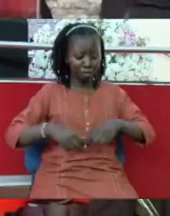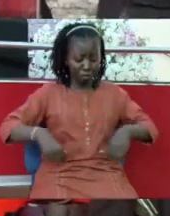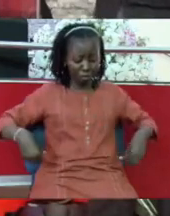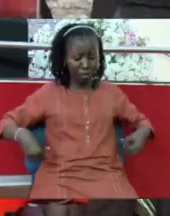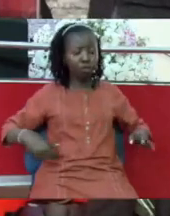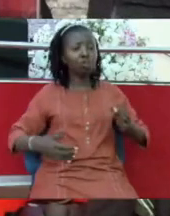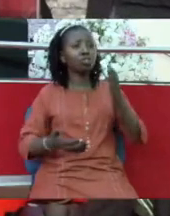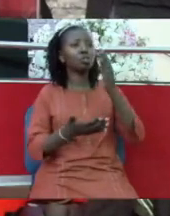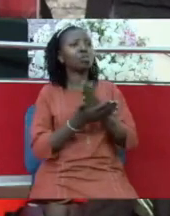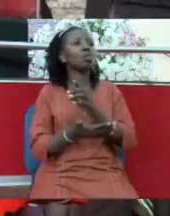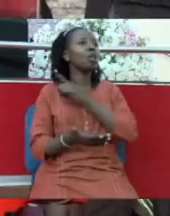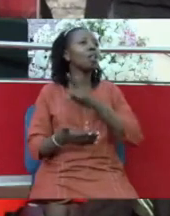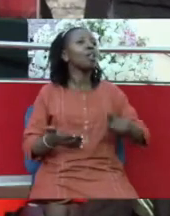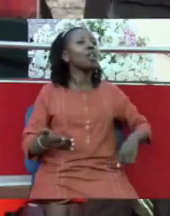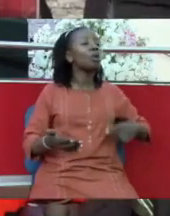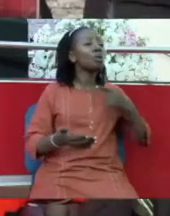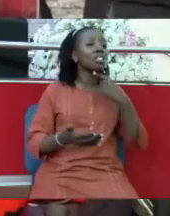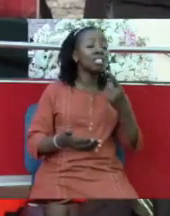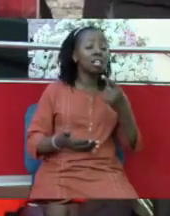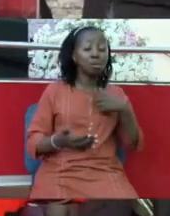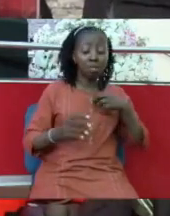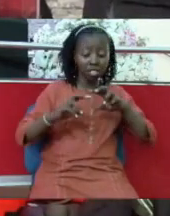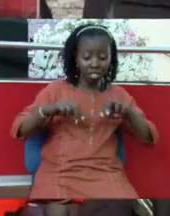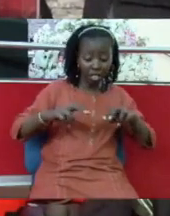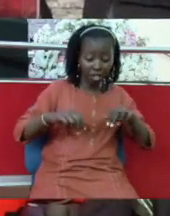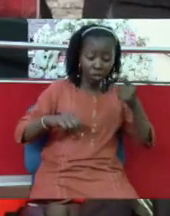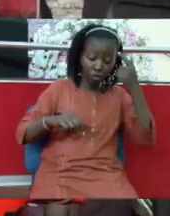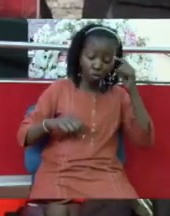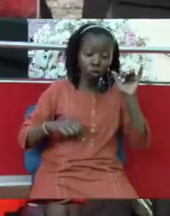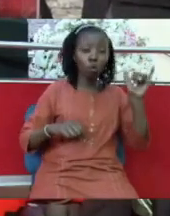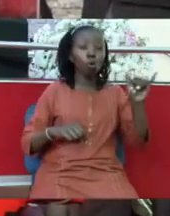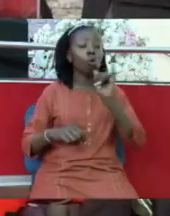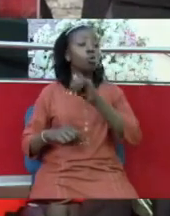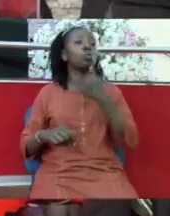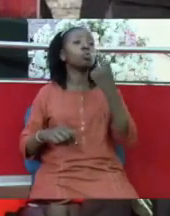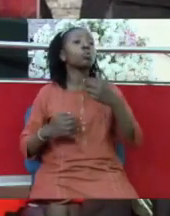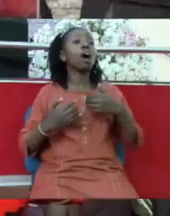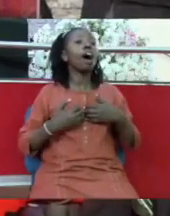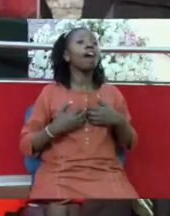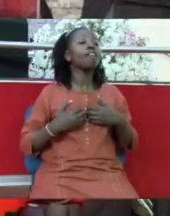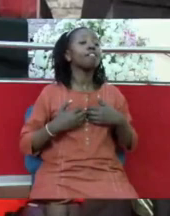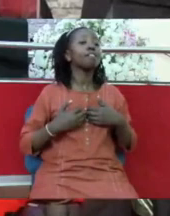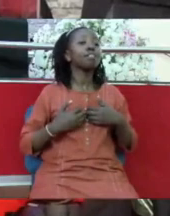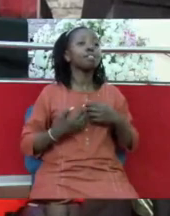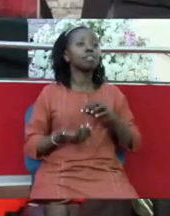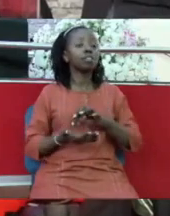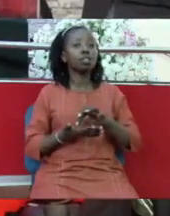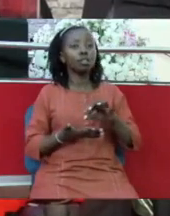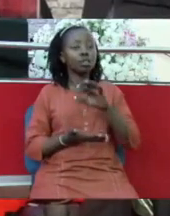then the Lord is saying, I'm looking for those who shall worship in spirit.